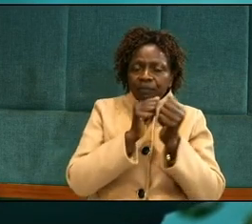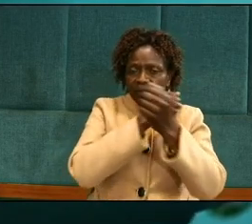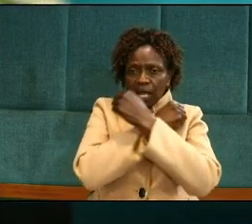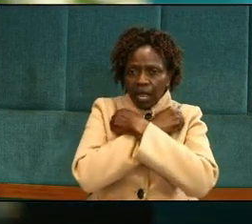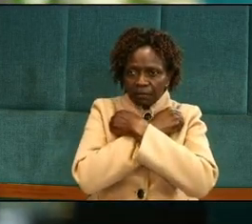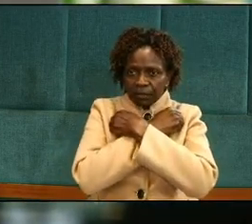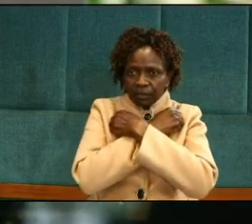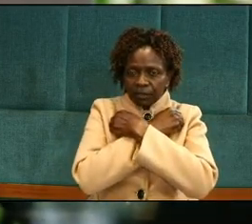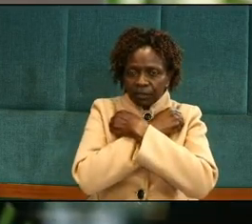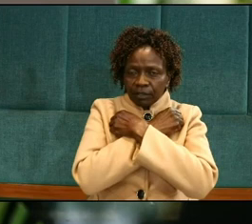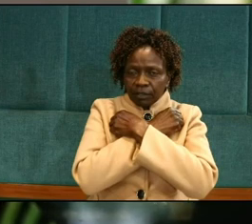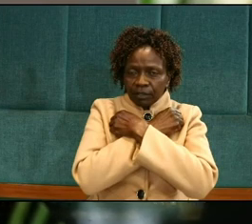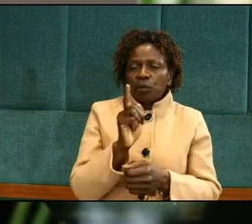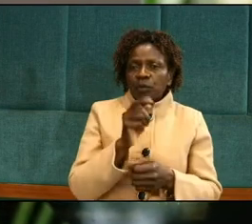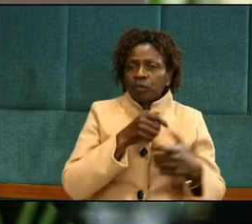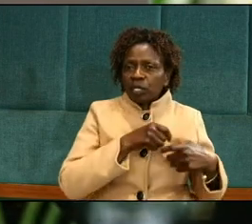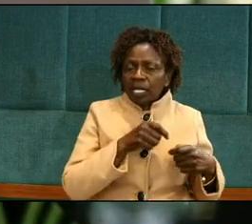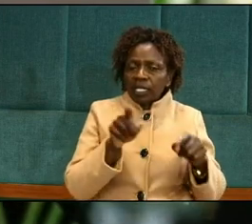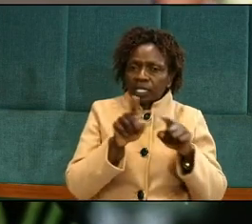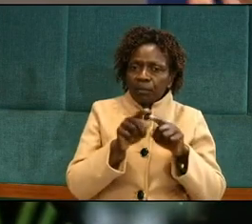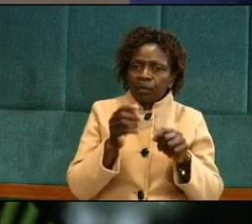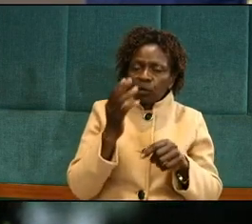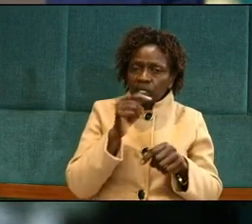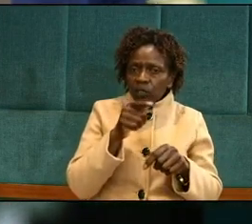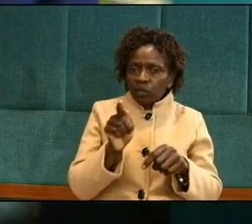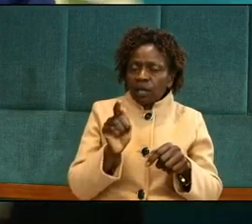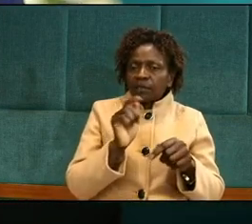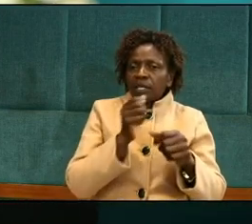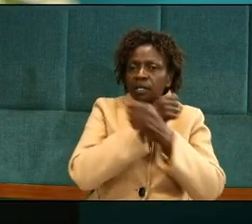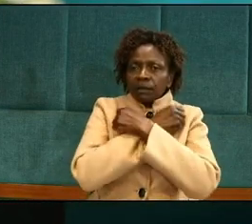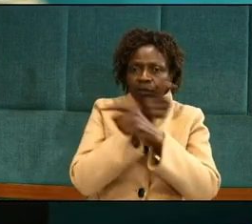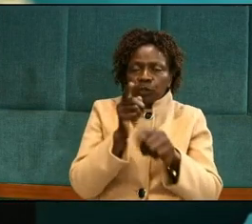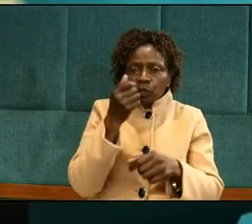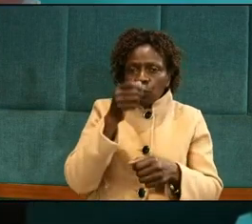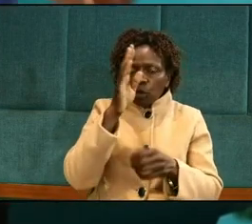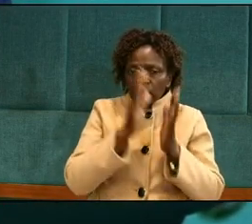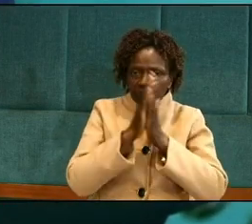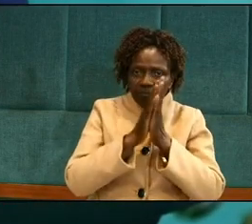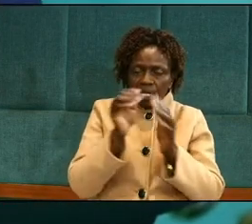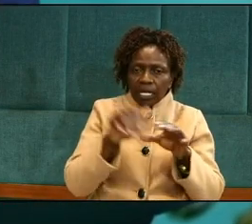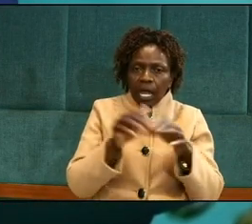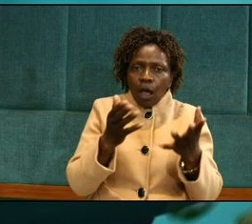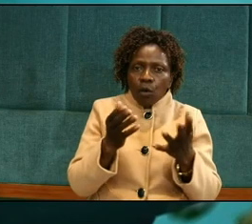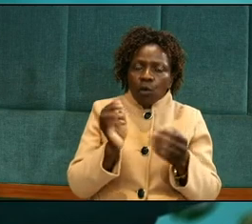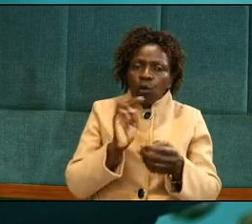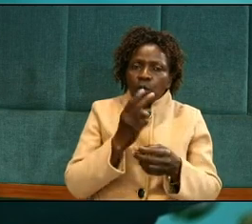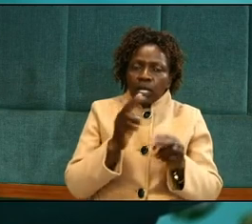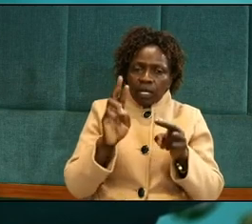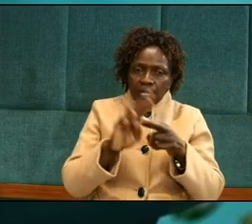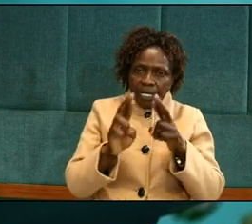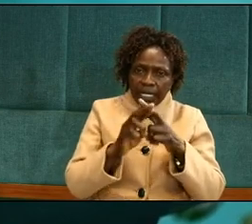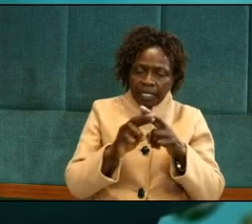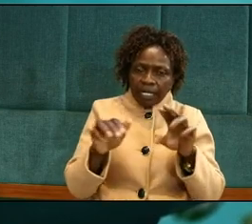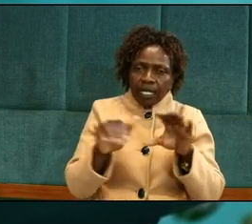so dearly that he doesn't want to lose you. So God is interested in how we run our affairs